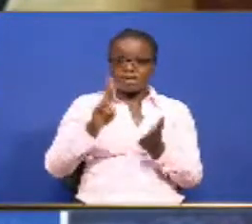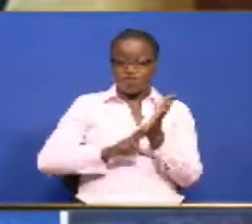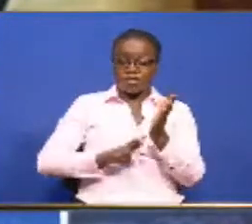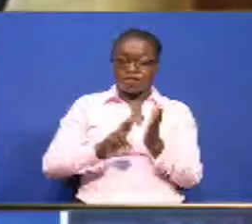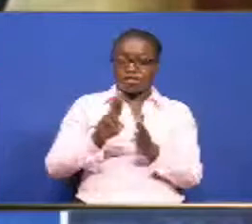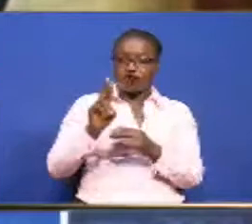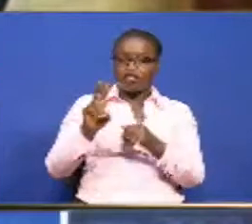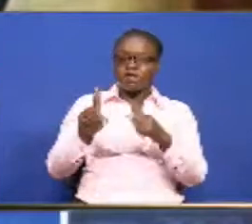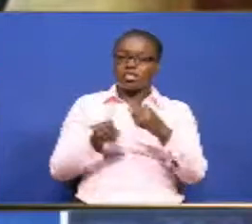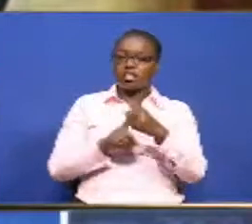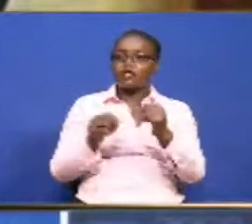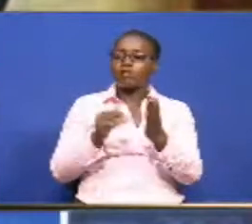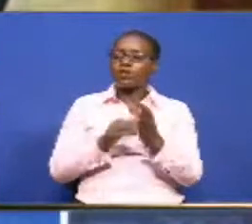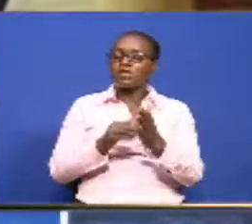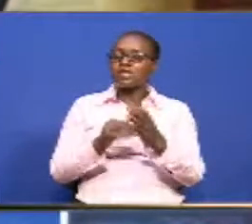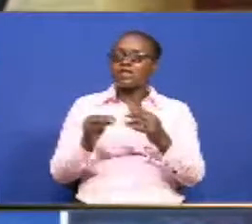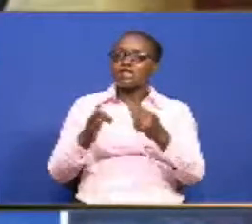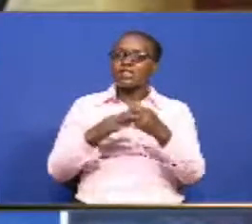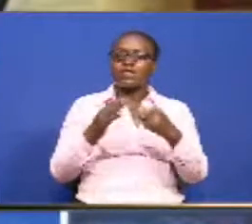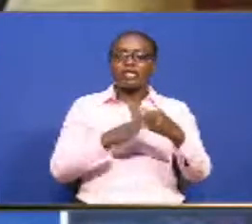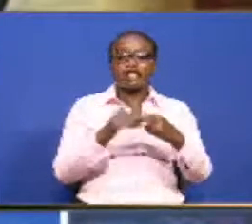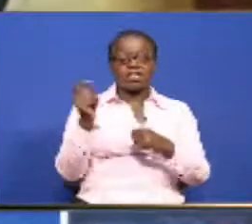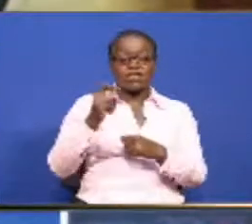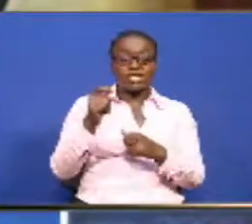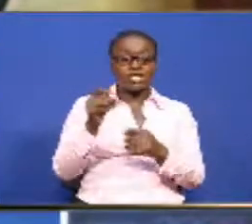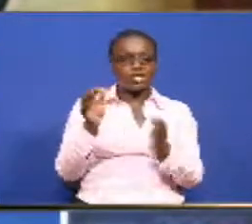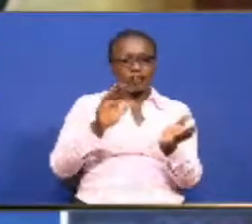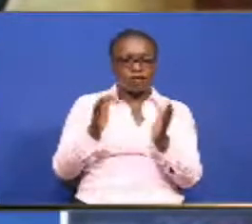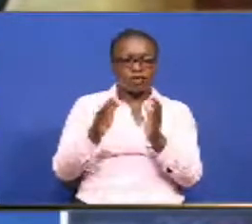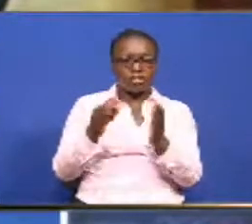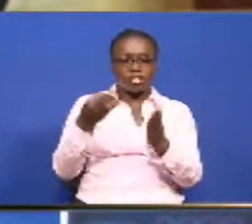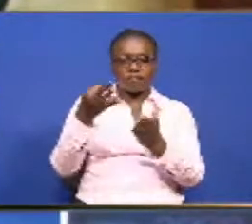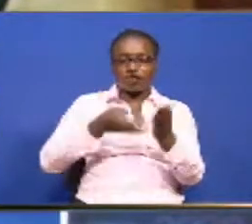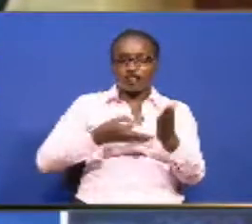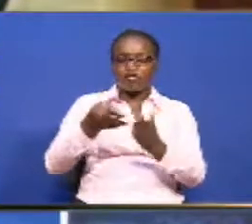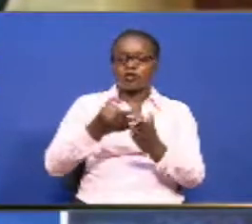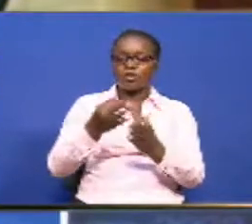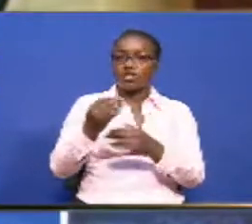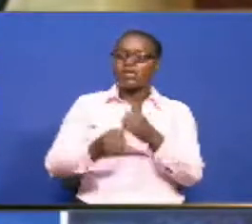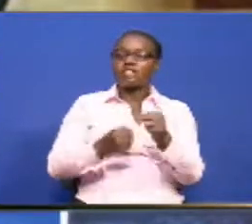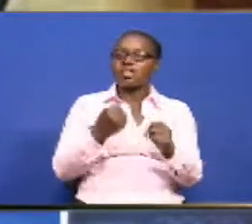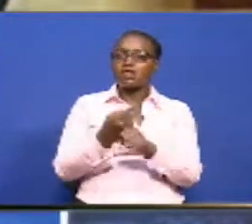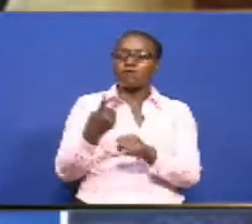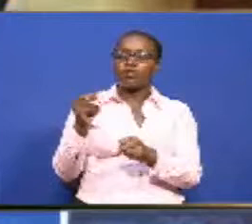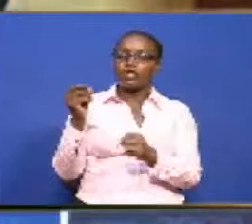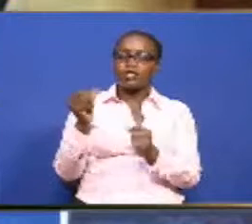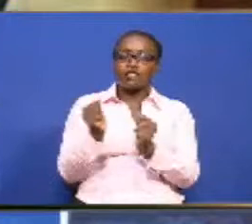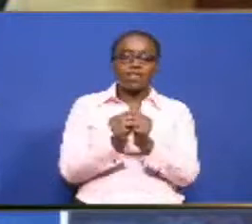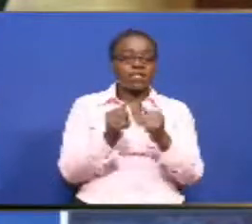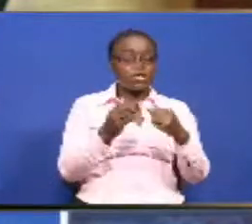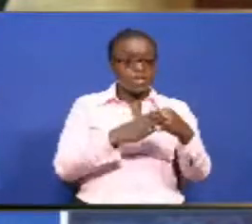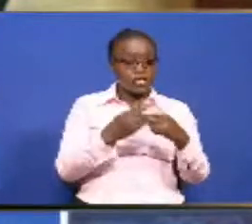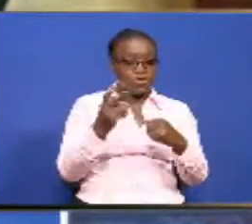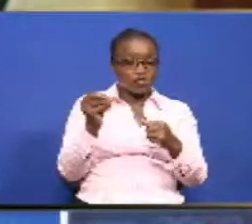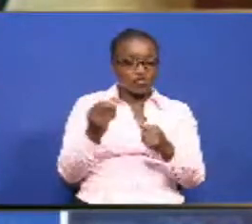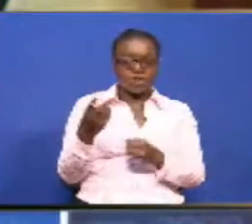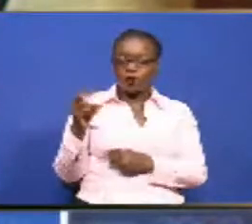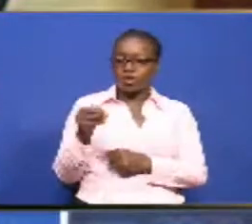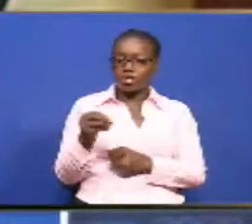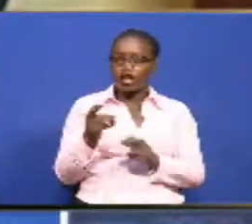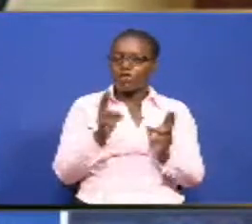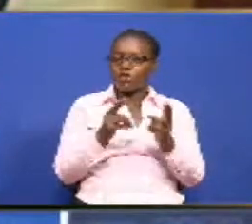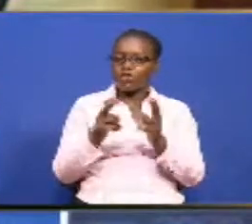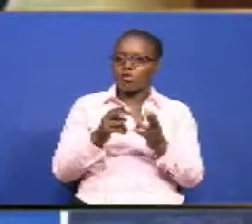to 18.6% of GDP in the financial year 2019-2020. Of these, ordinary revenues